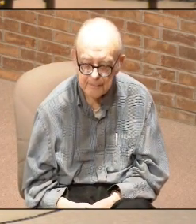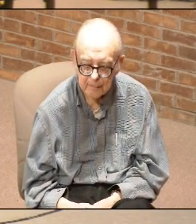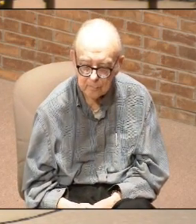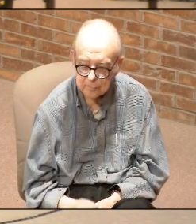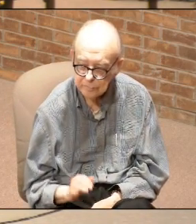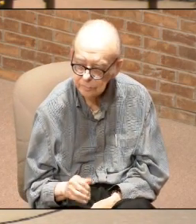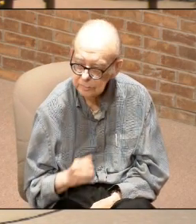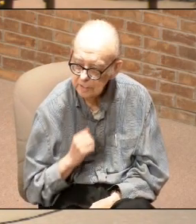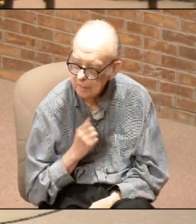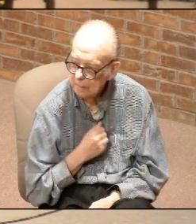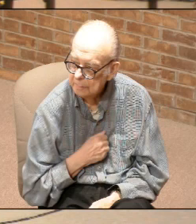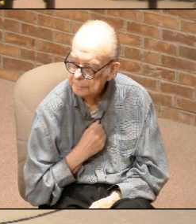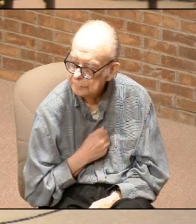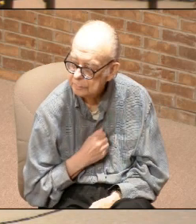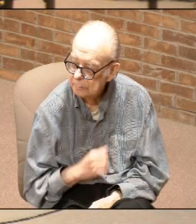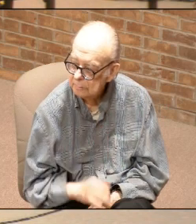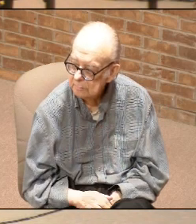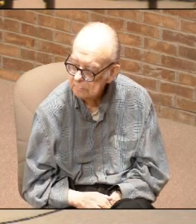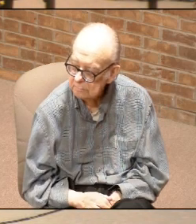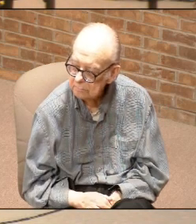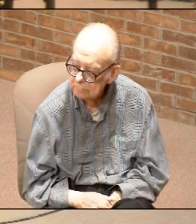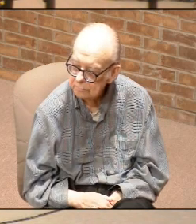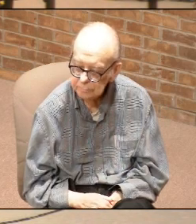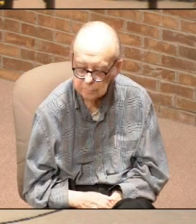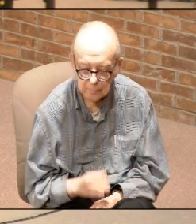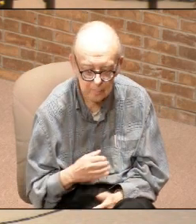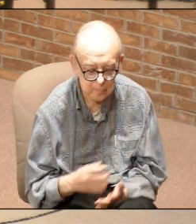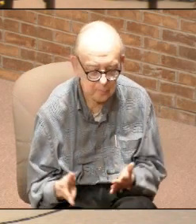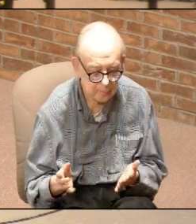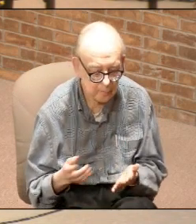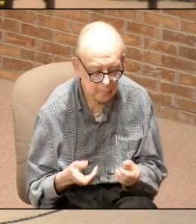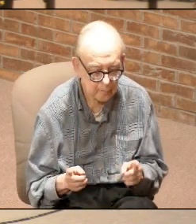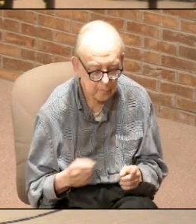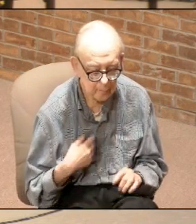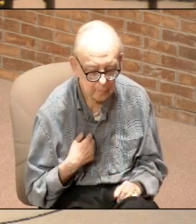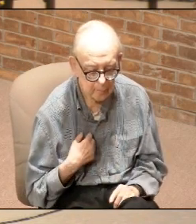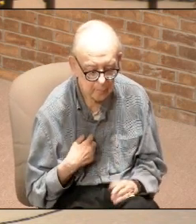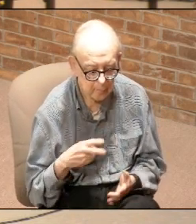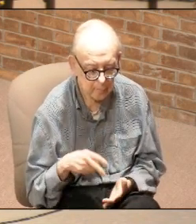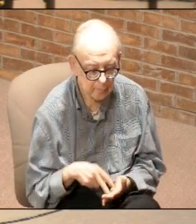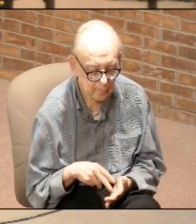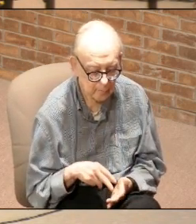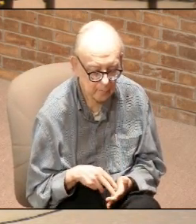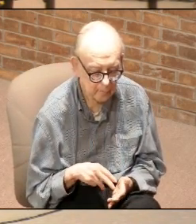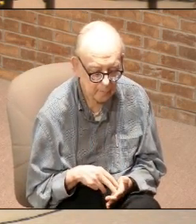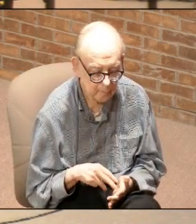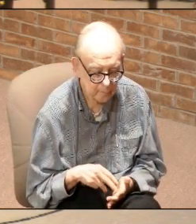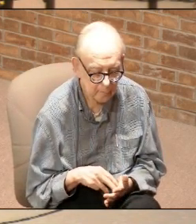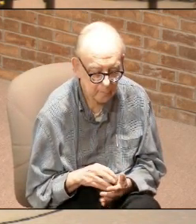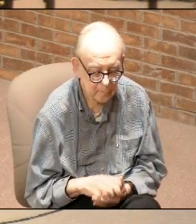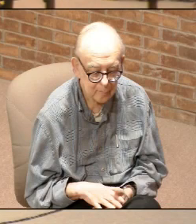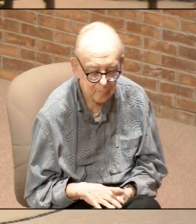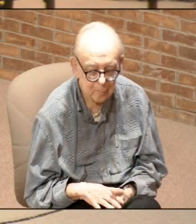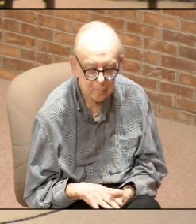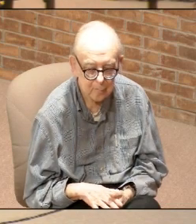yeah i'm sorry it wasn't it this wasn't in there this is what happens when i when i stand up here and don't look at my notes